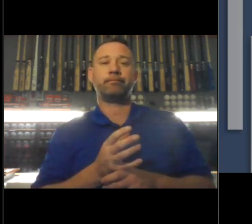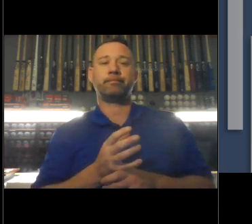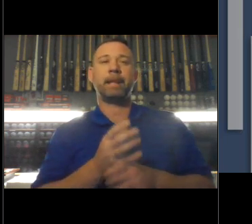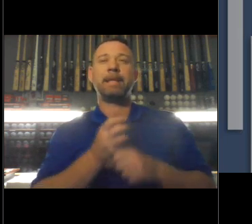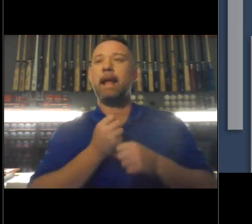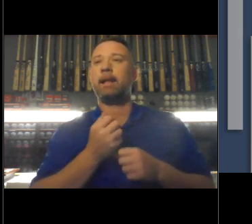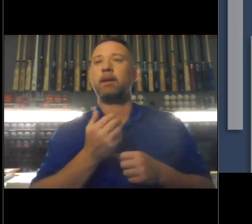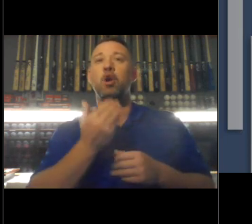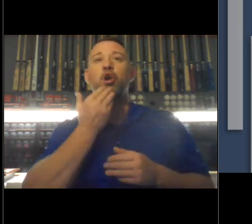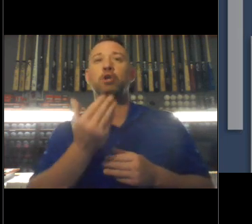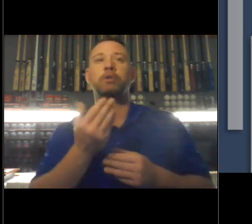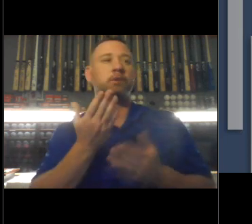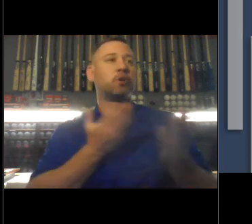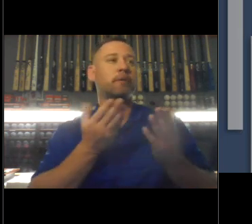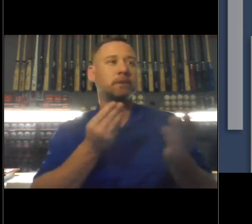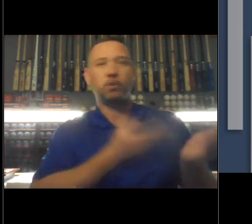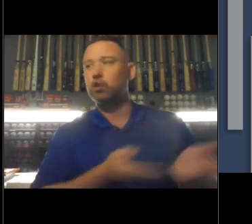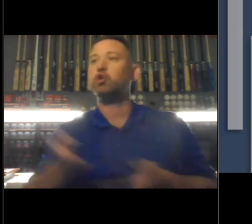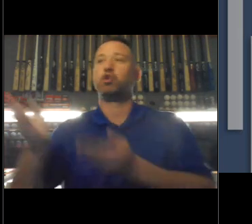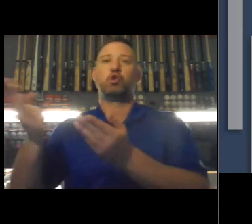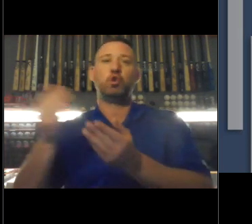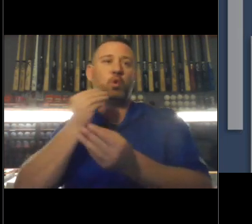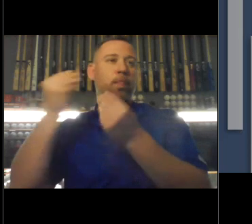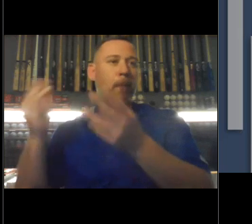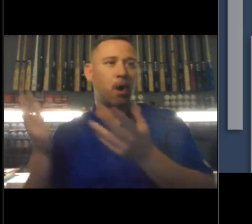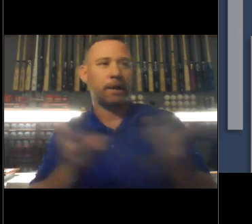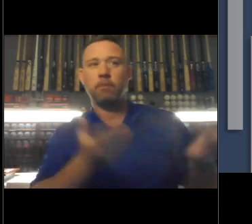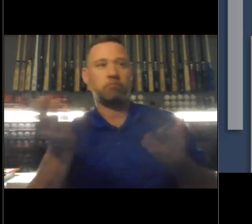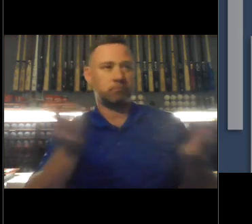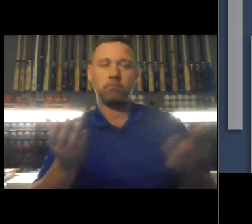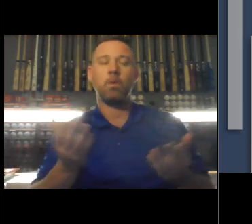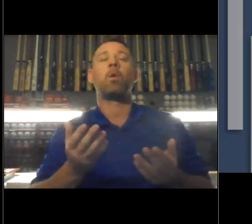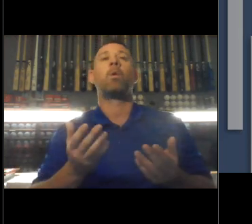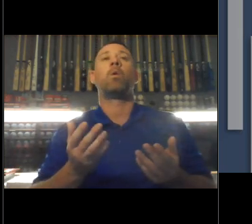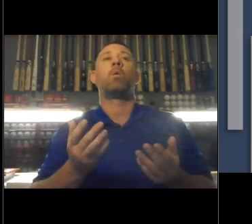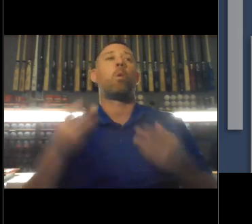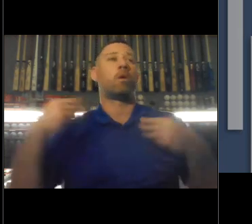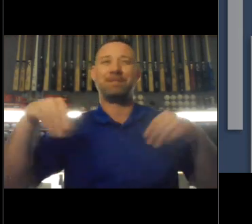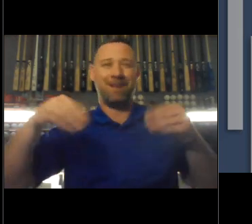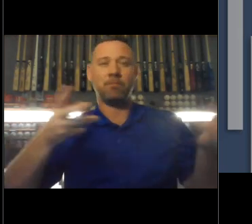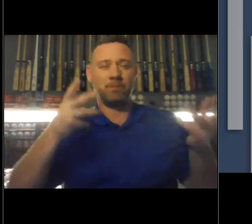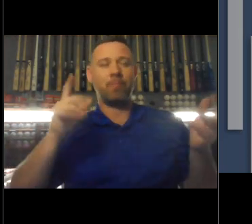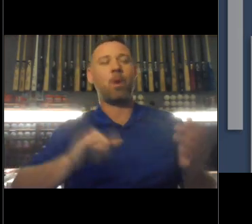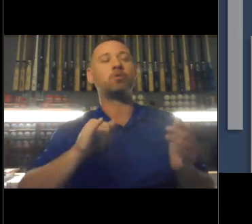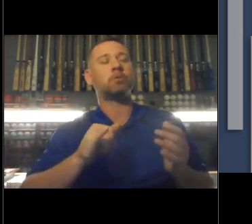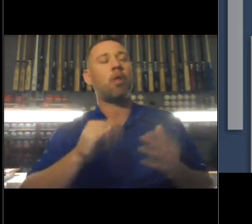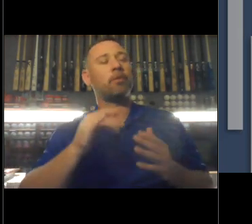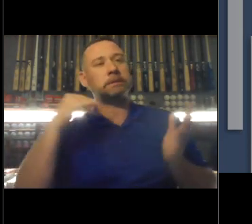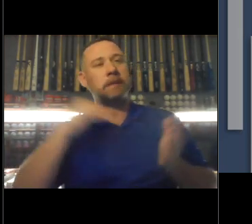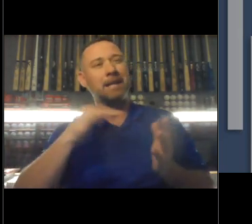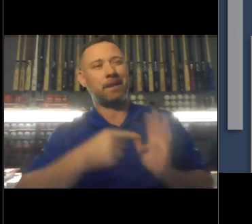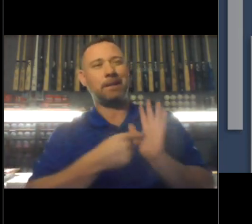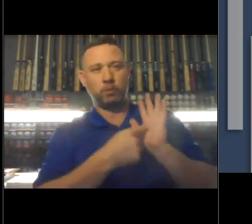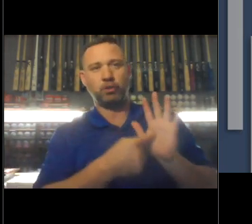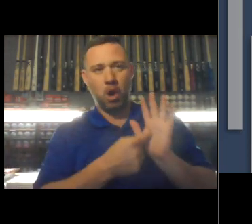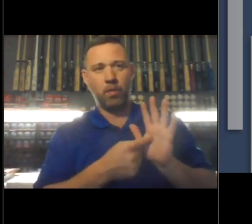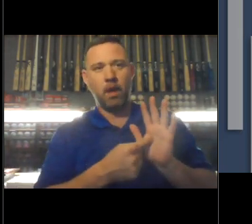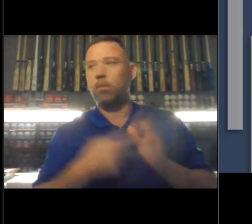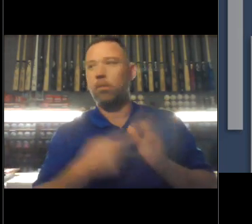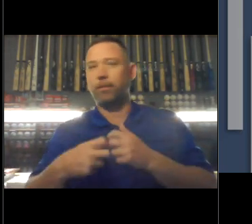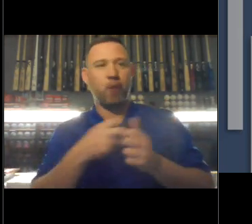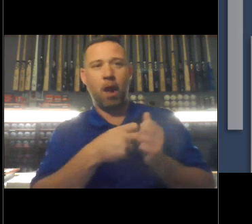goods to market, those are the types of things that our planning studies really need to reflect. And assuming we do all that